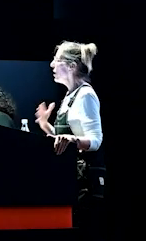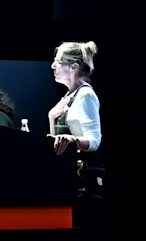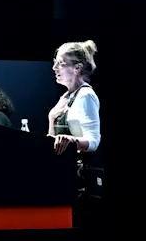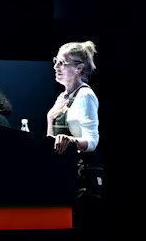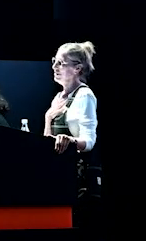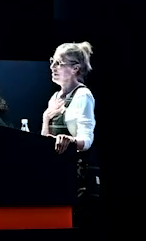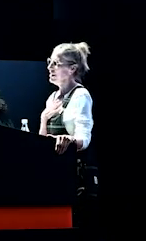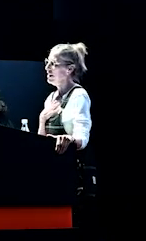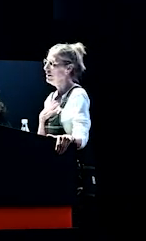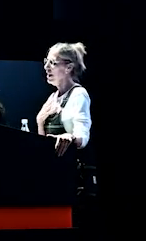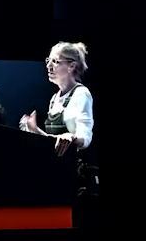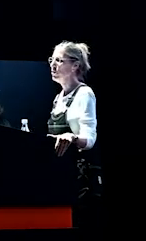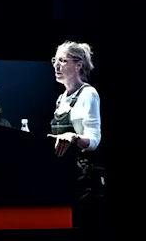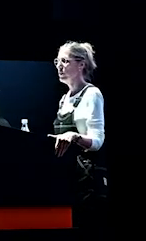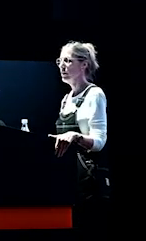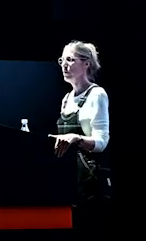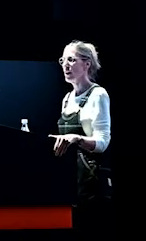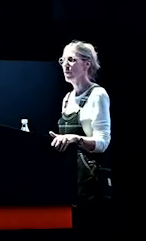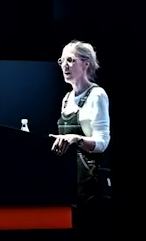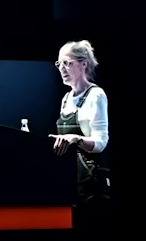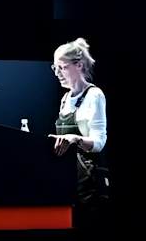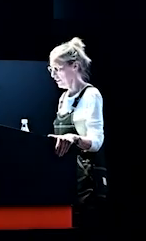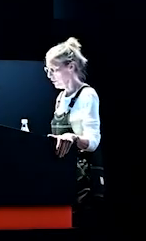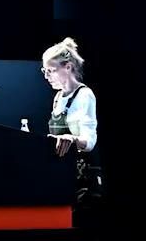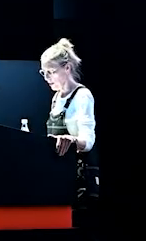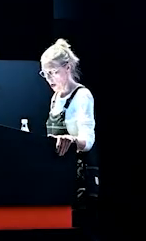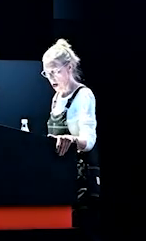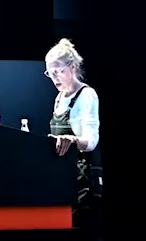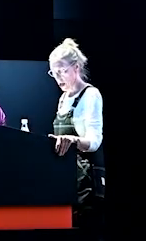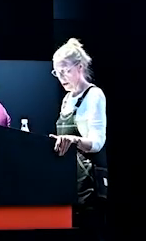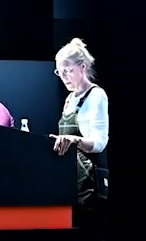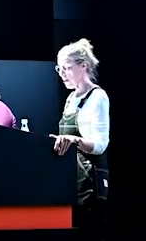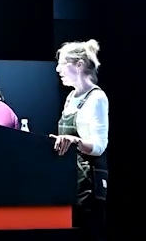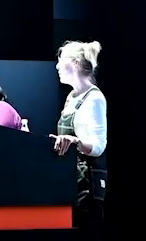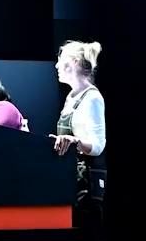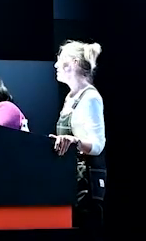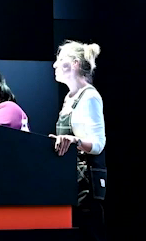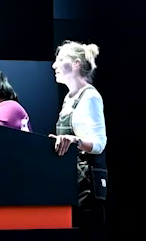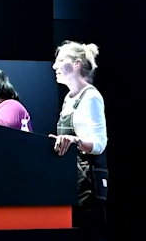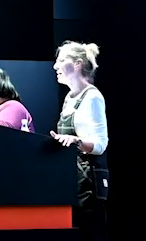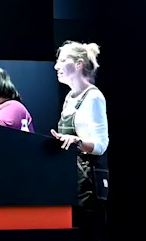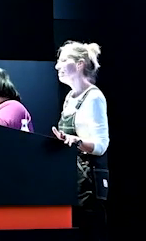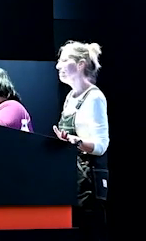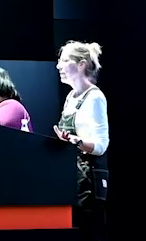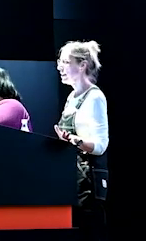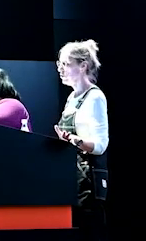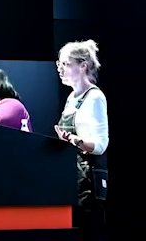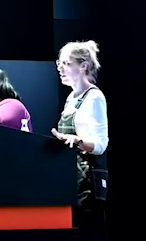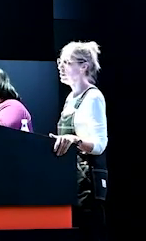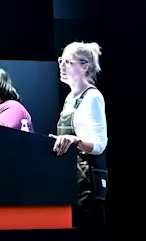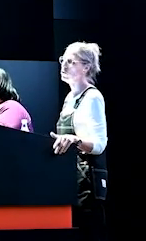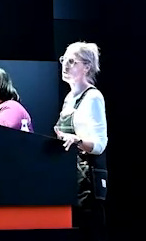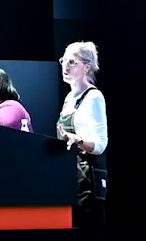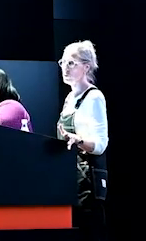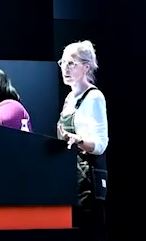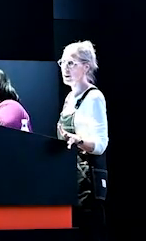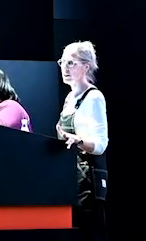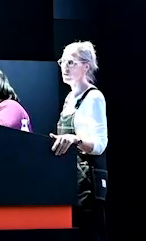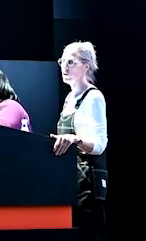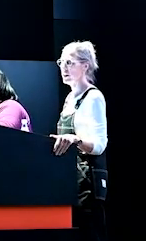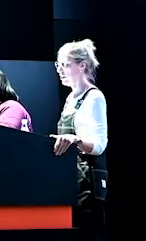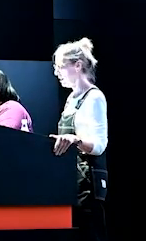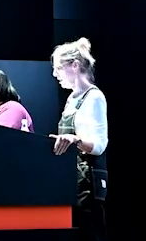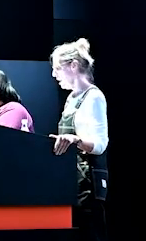I knew I wanted to study art. I knew that was something I wanted to do, and I thought I wanted to be a illustrator, children's